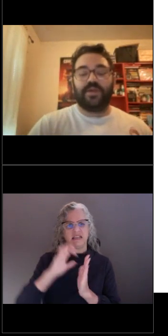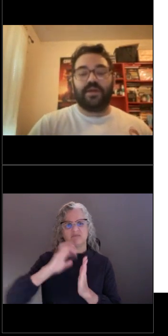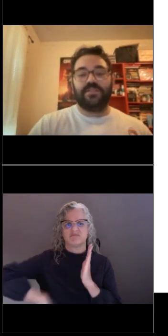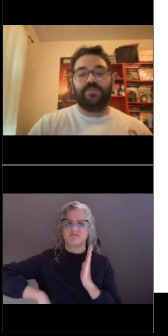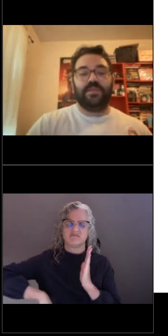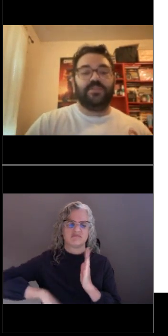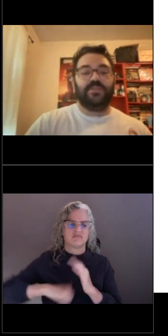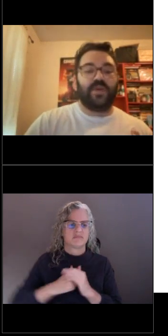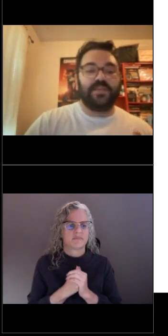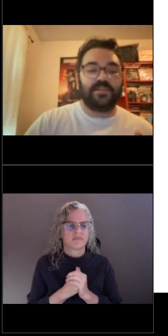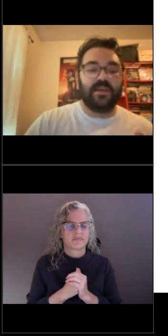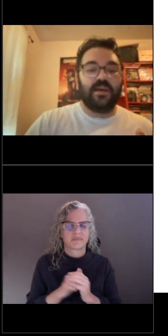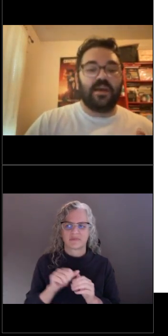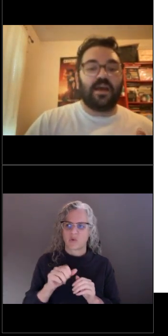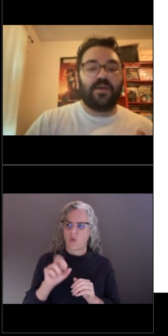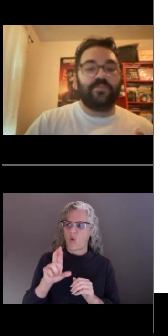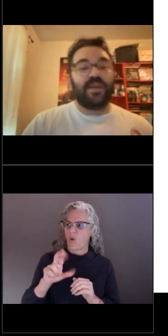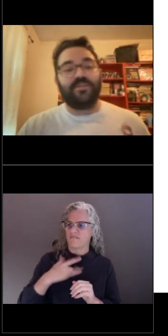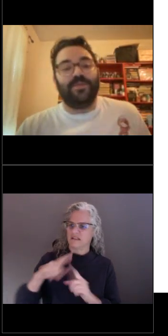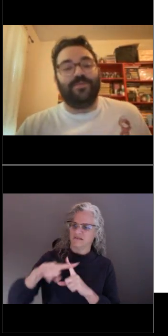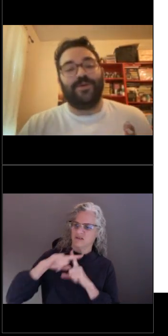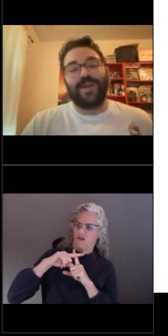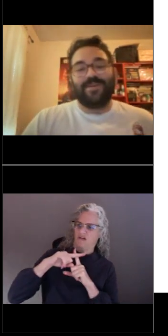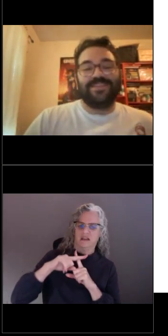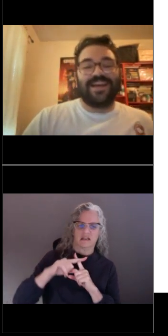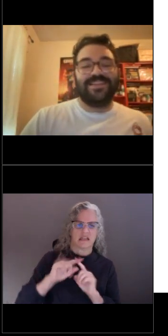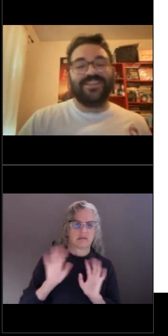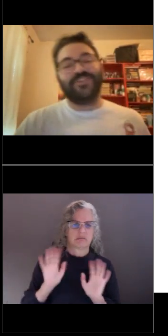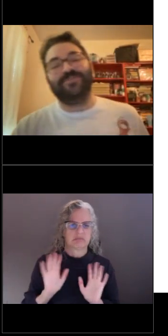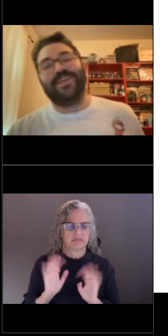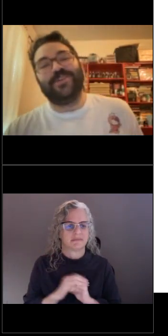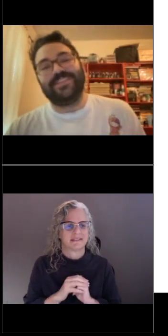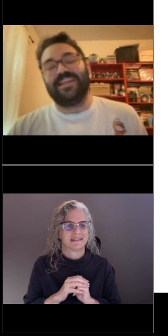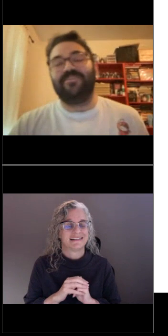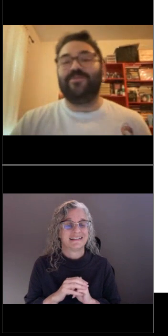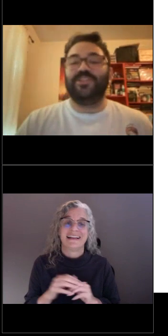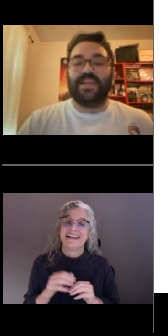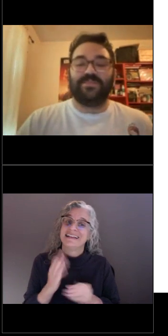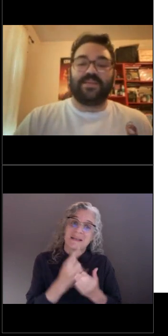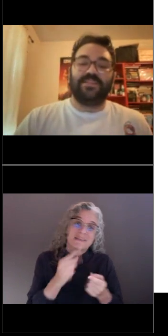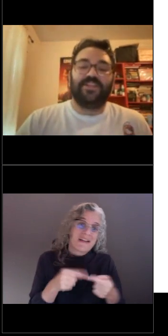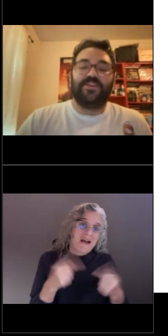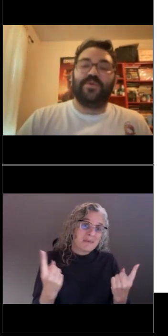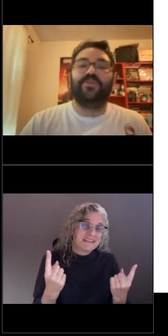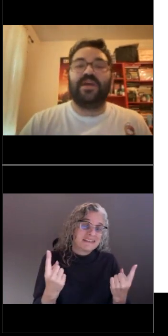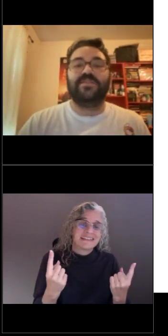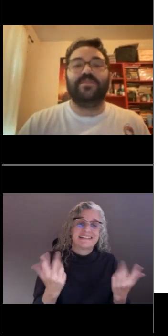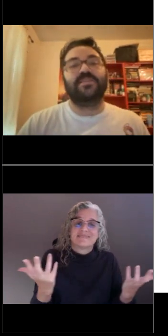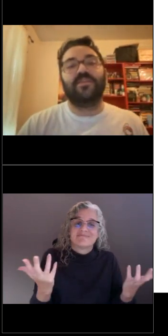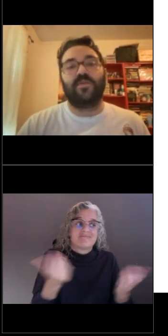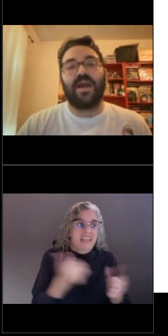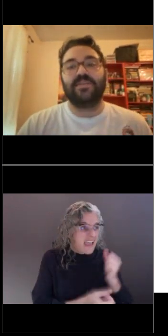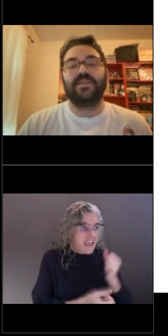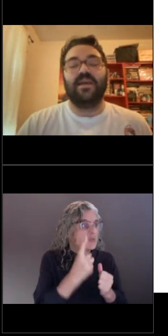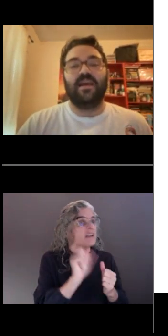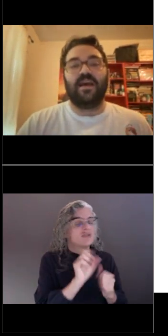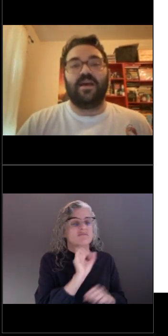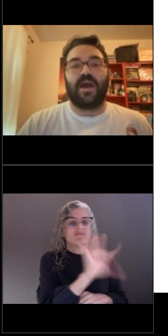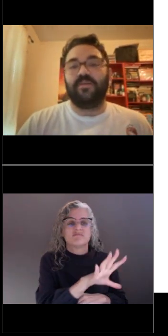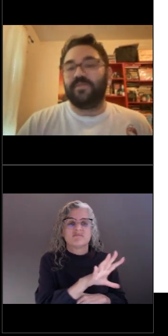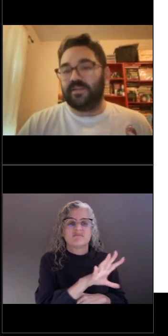sharing pronouns to be a choice. But other people emphasize that it shouldn't be a choice, that everyone should be expected to share their pronouns, because